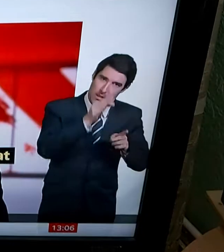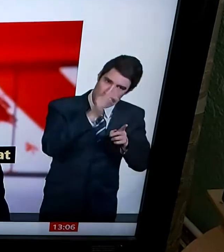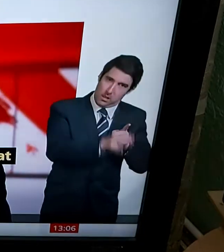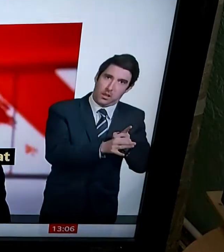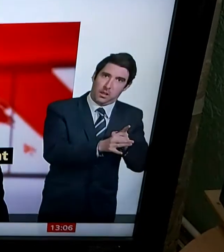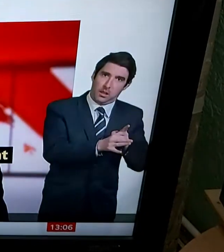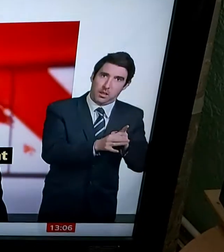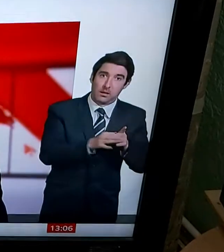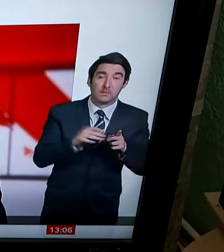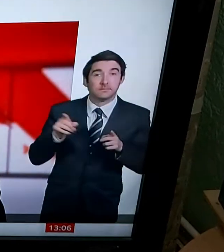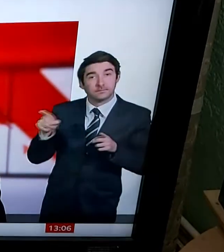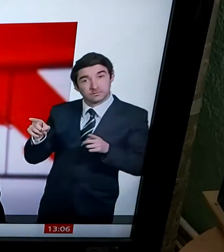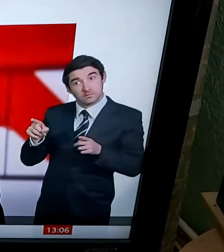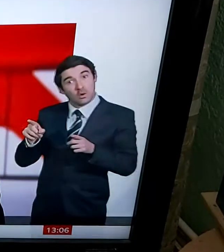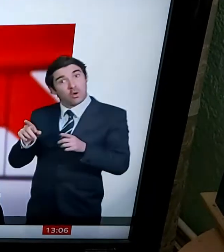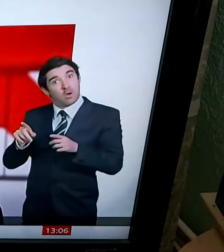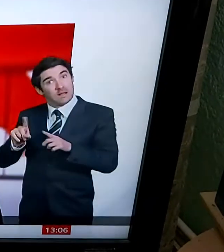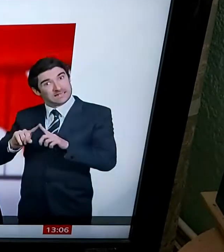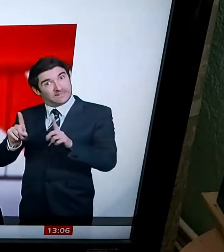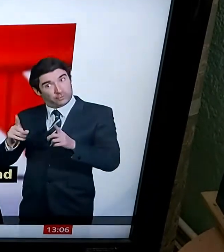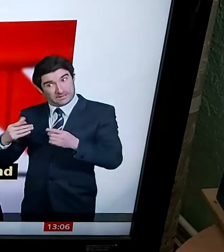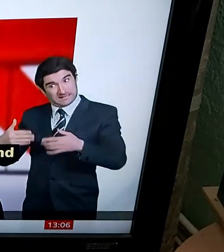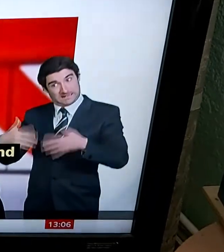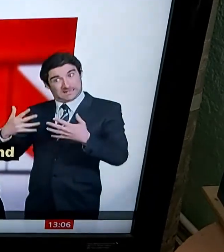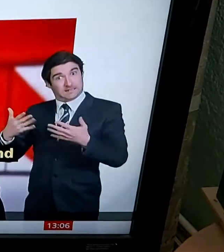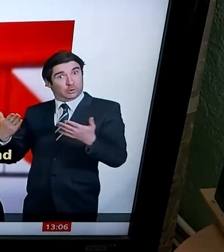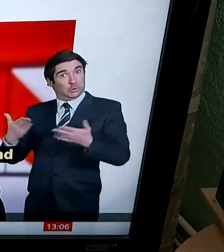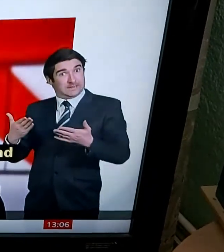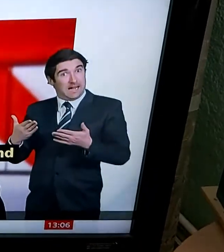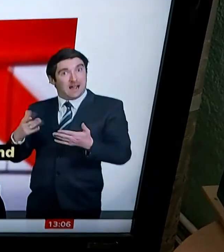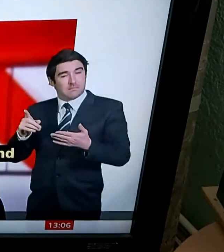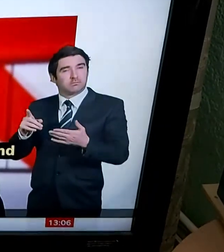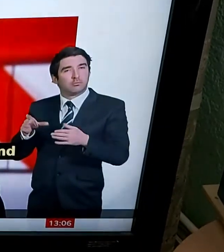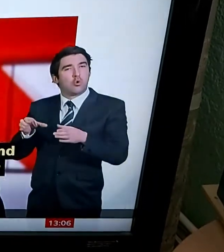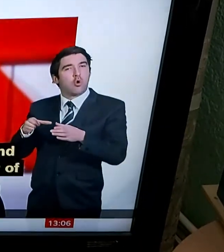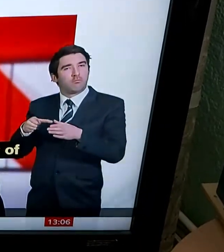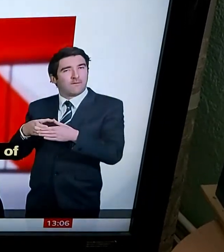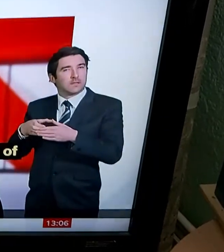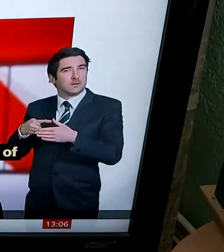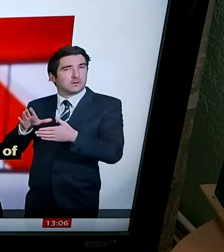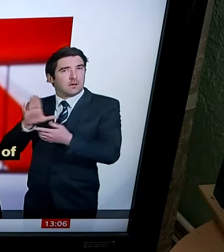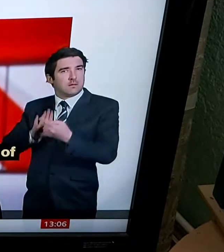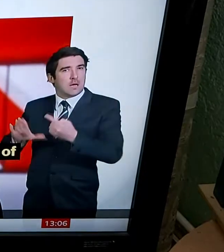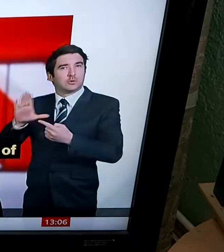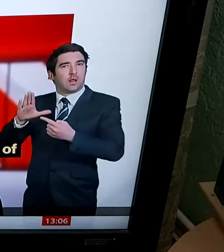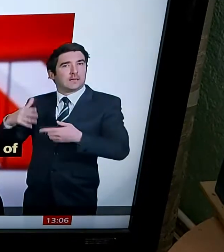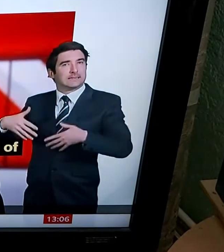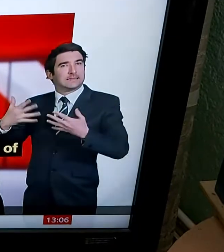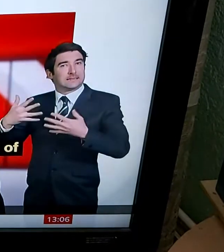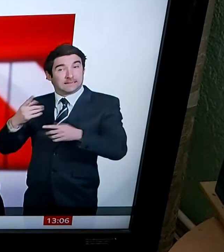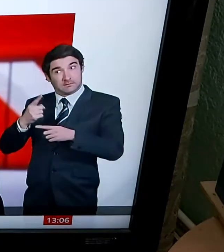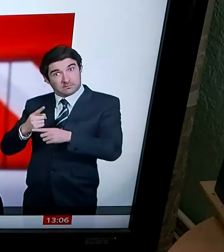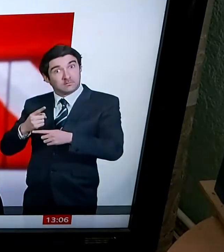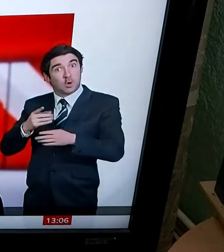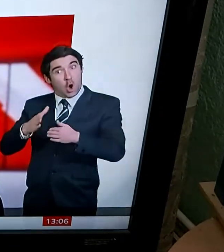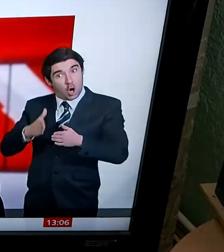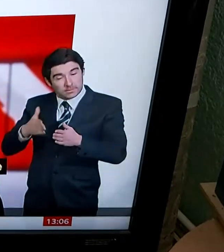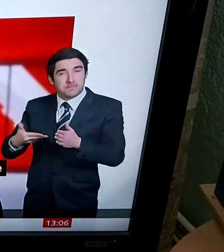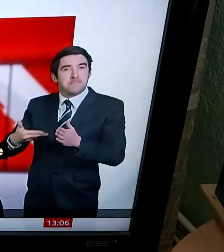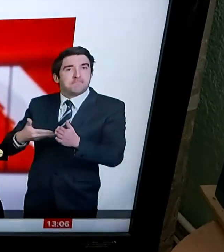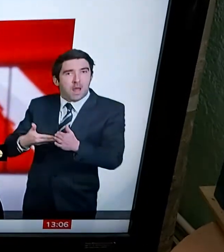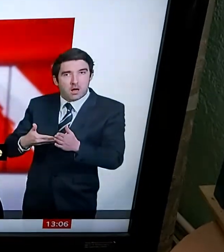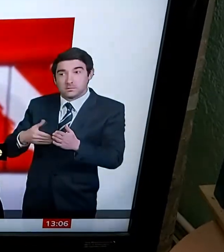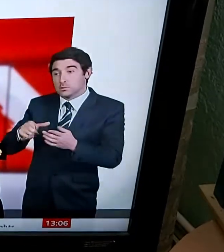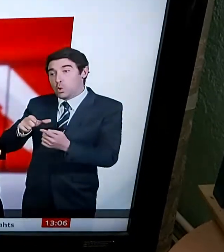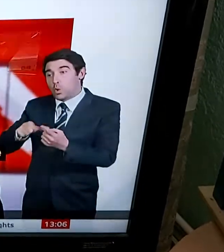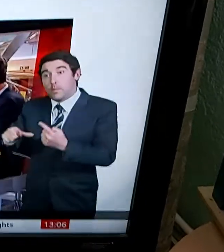Wales covering the total number of deaths, including those in the community, for example, in a care home or somebody in their own home. And that